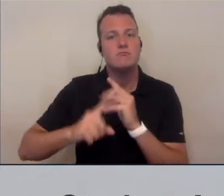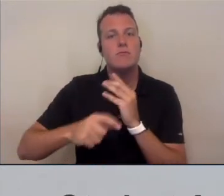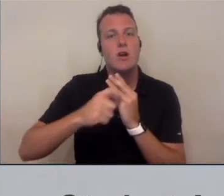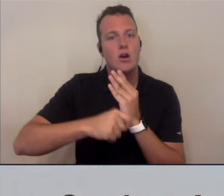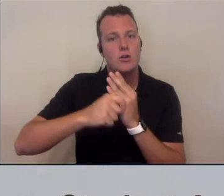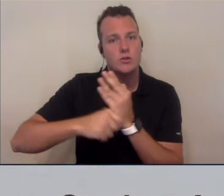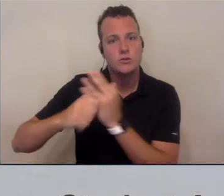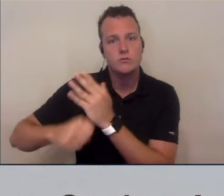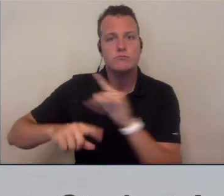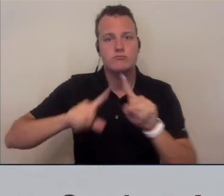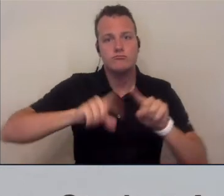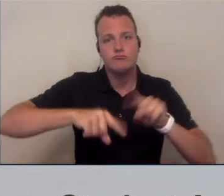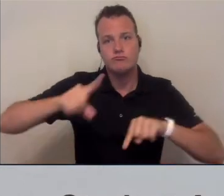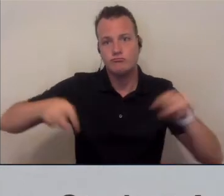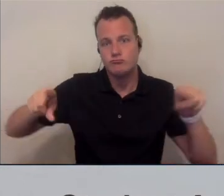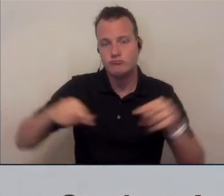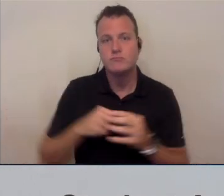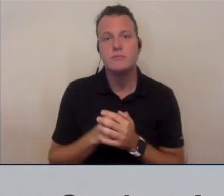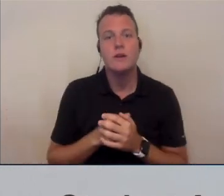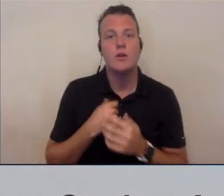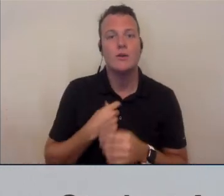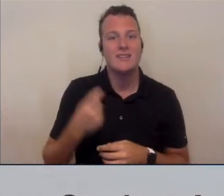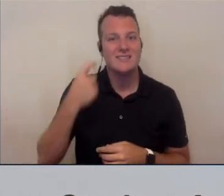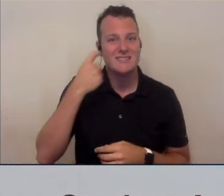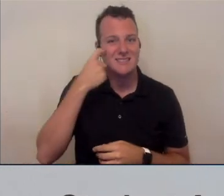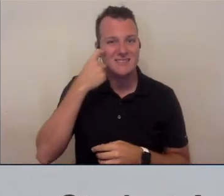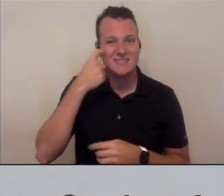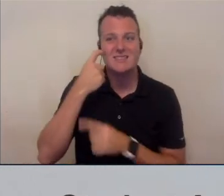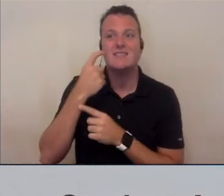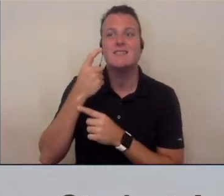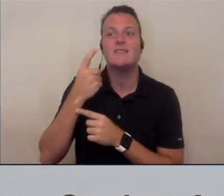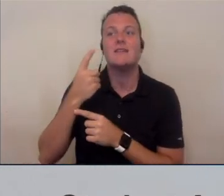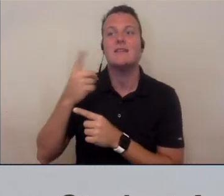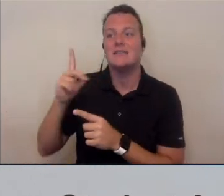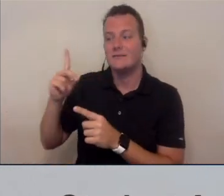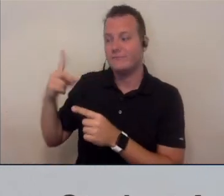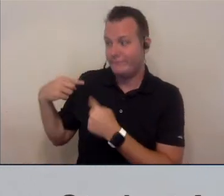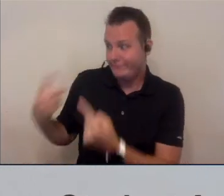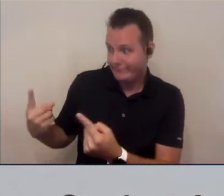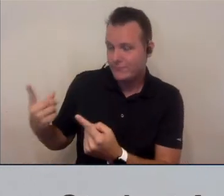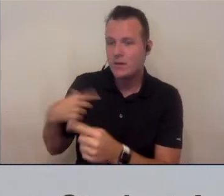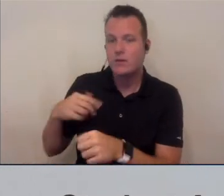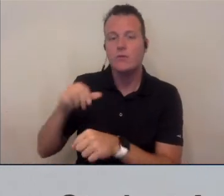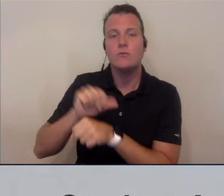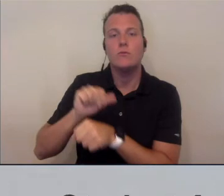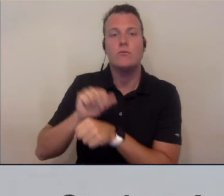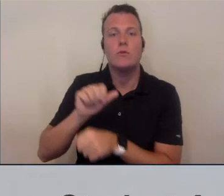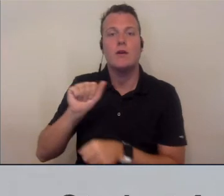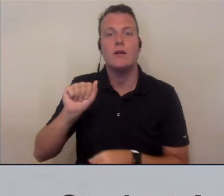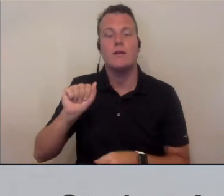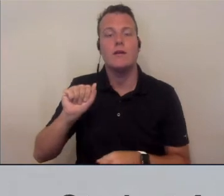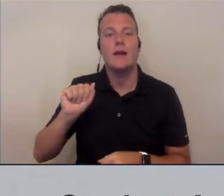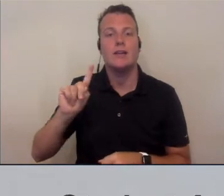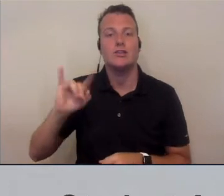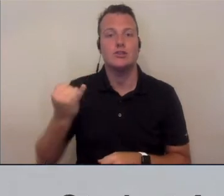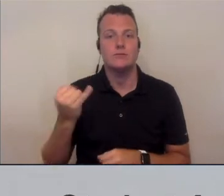audiology publications. Until recently, she was an adjunct assistant professor at A.T. Still